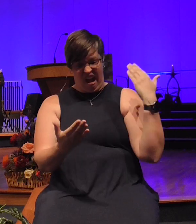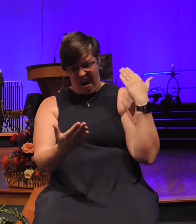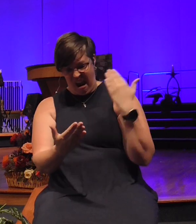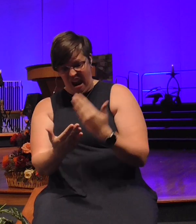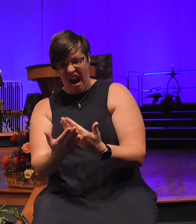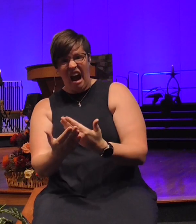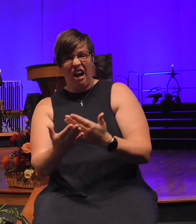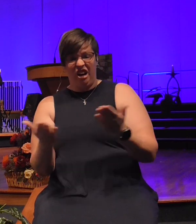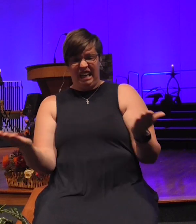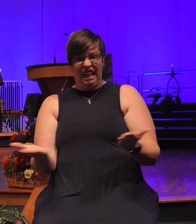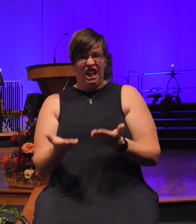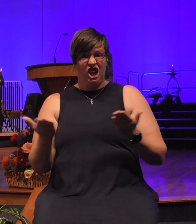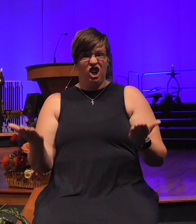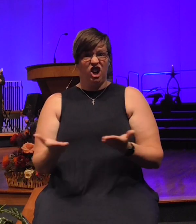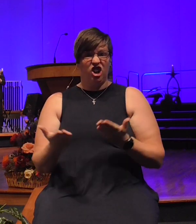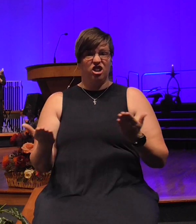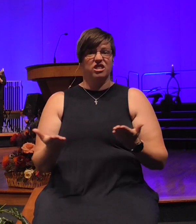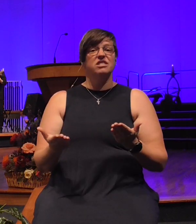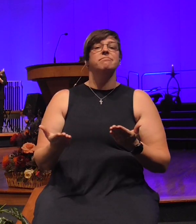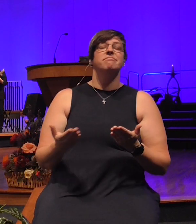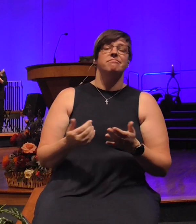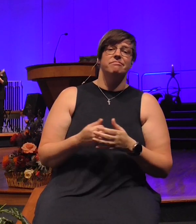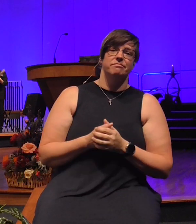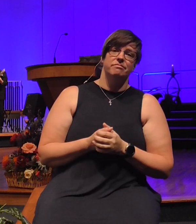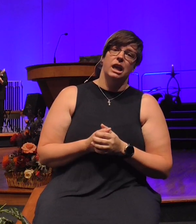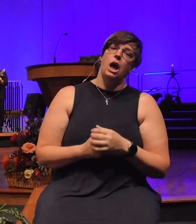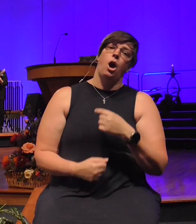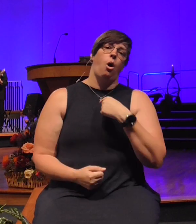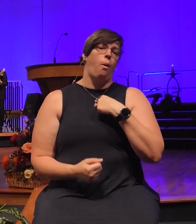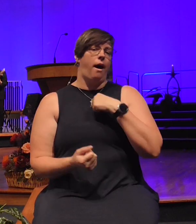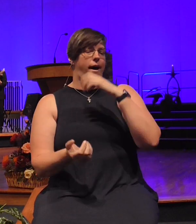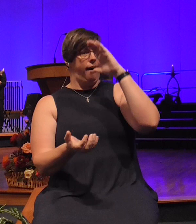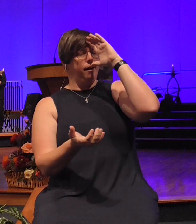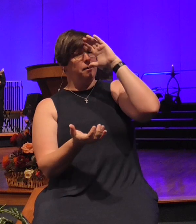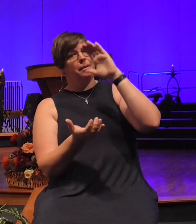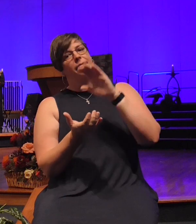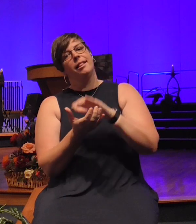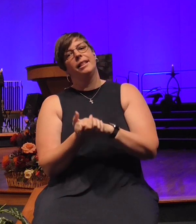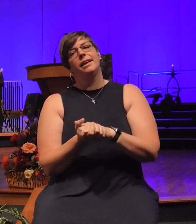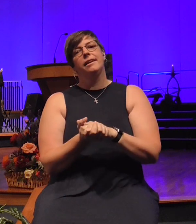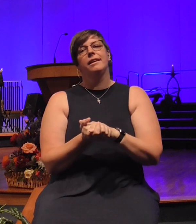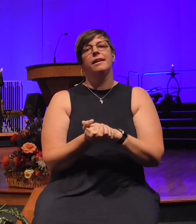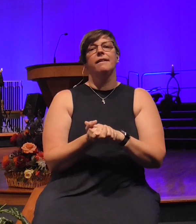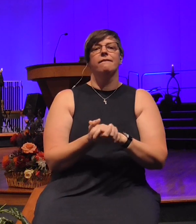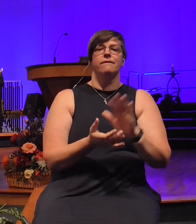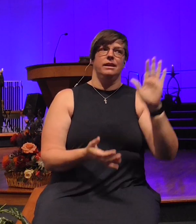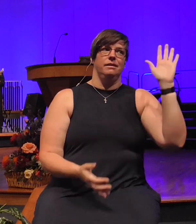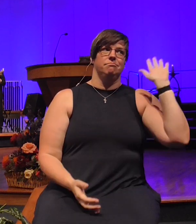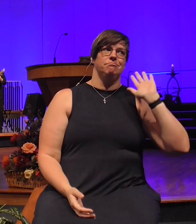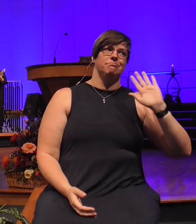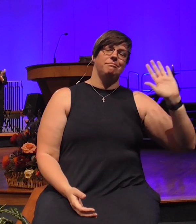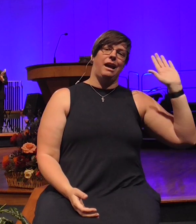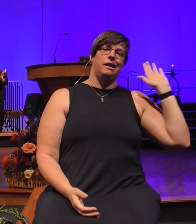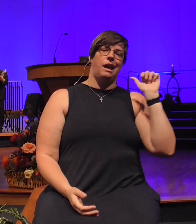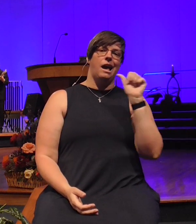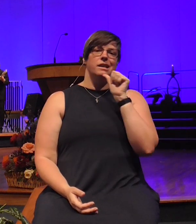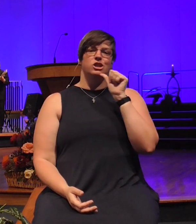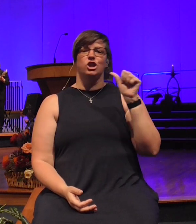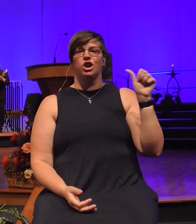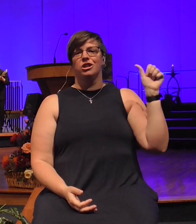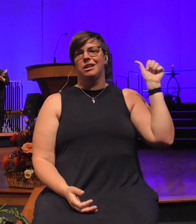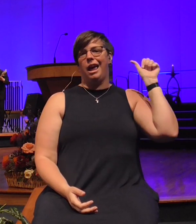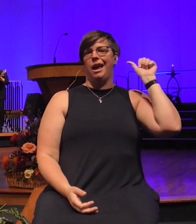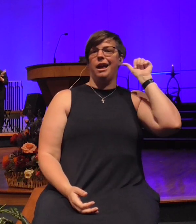Now it looks as though they're here to stay. Oh, I believe